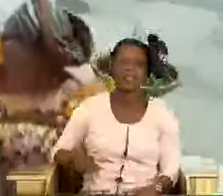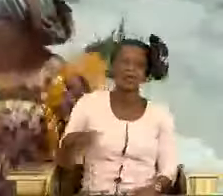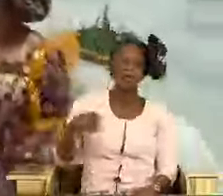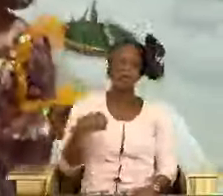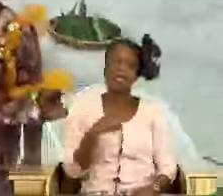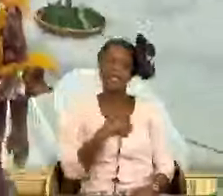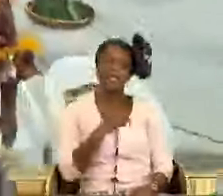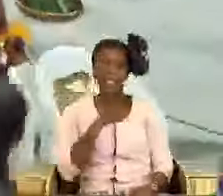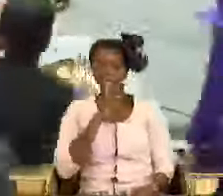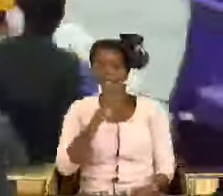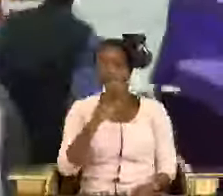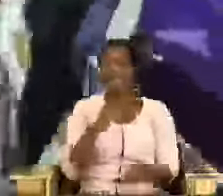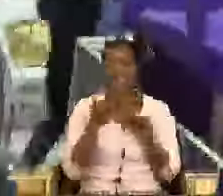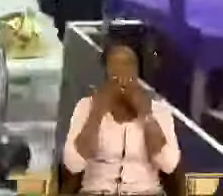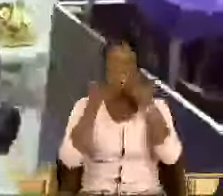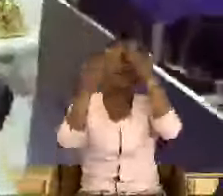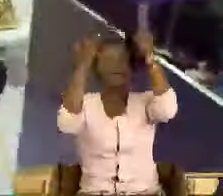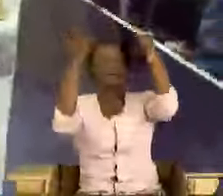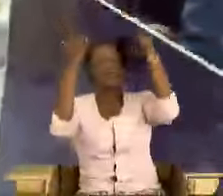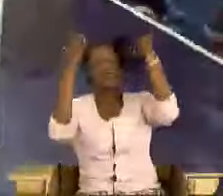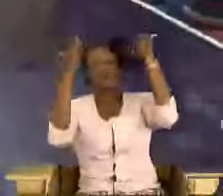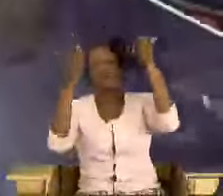savior we